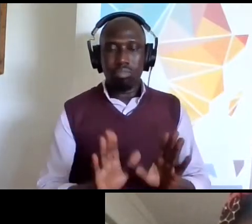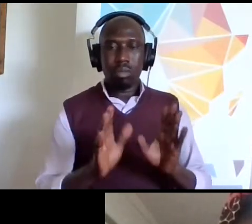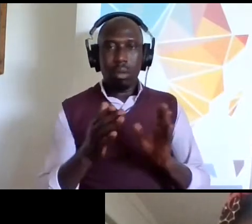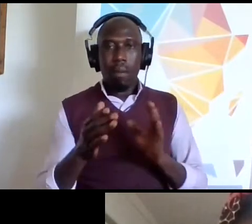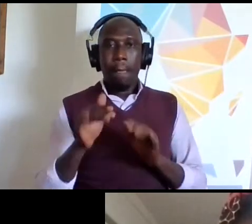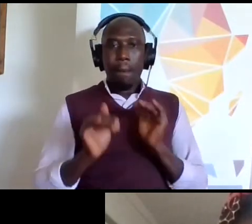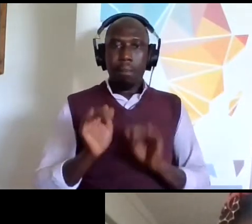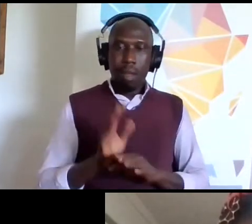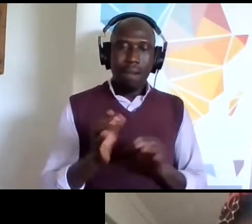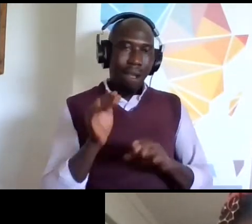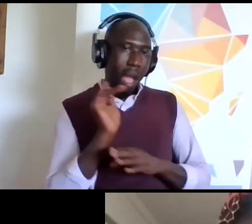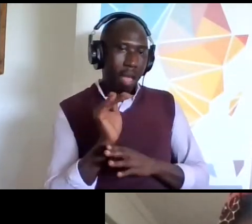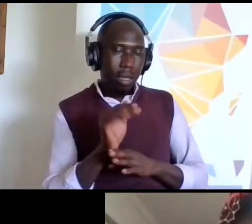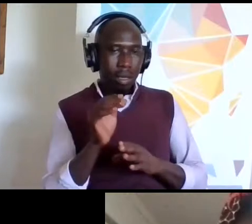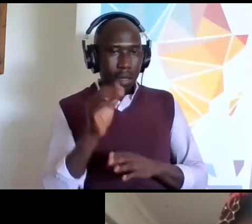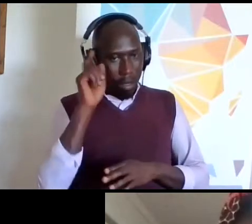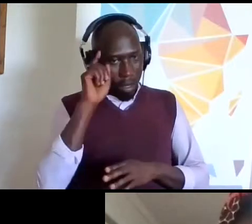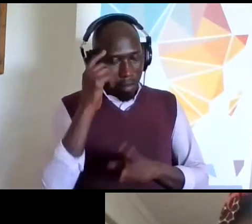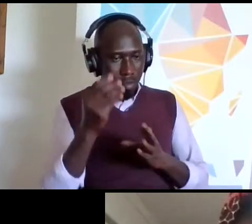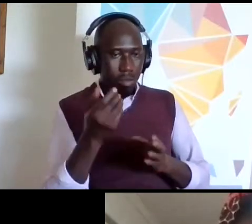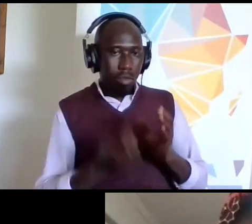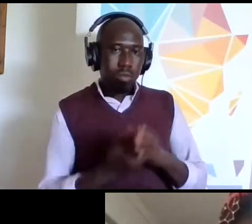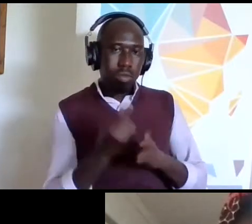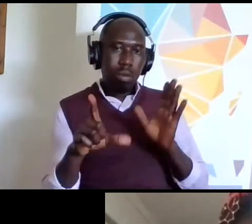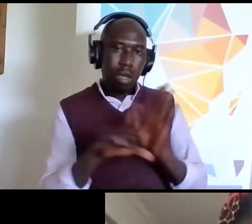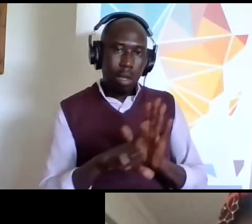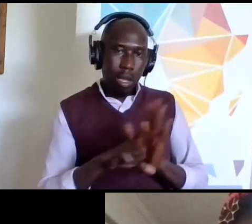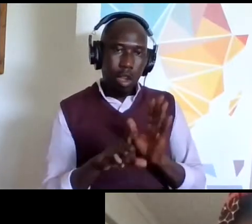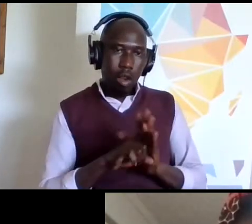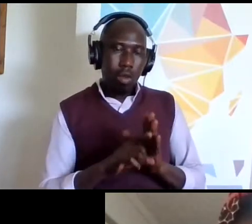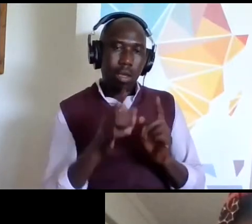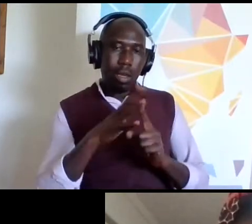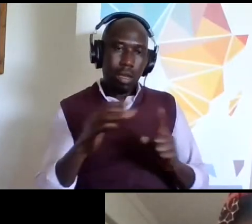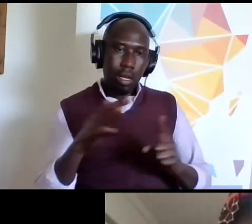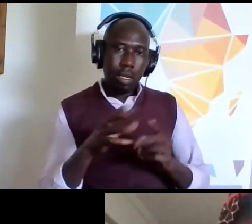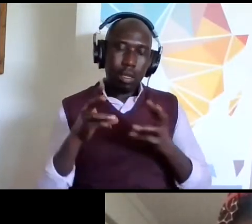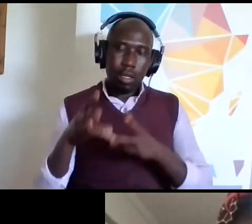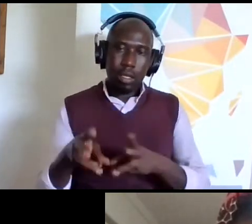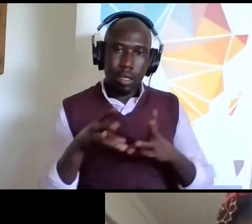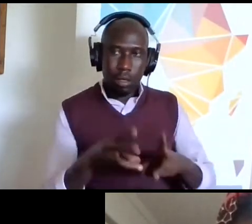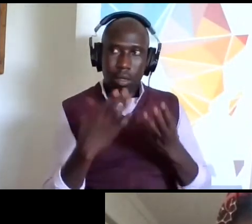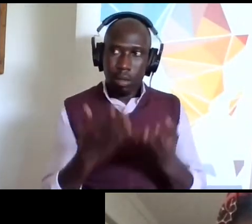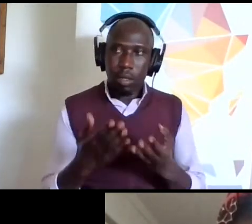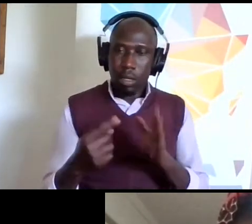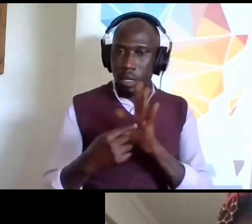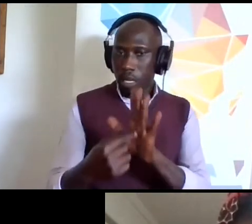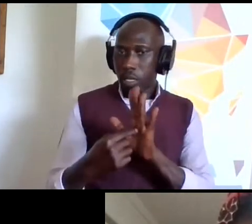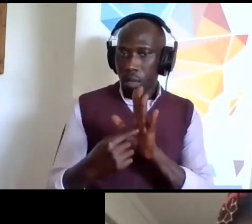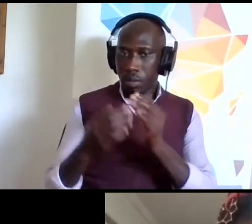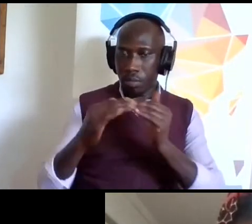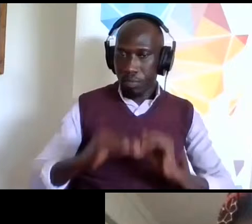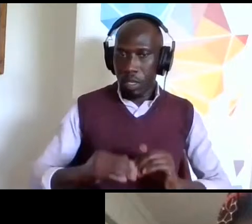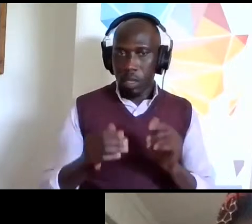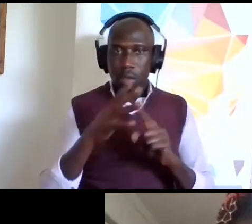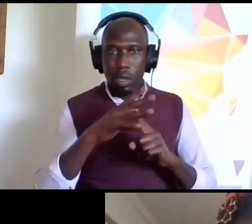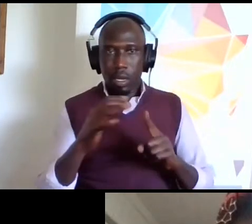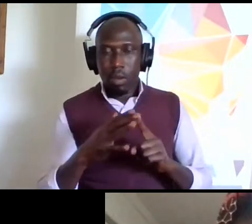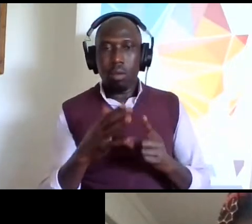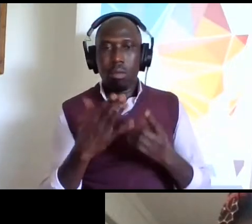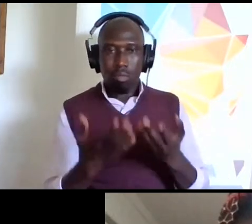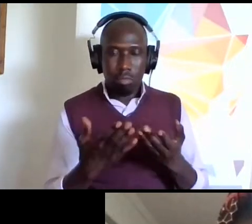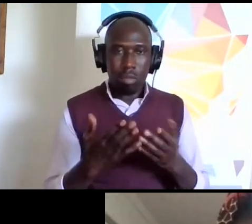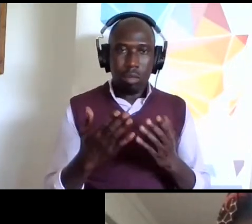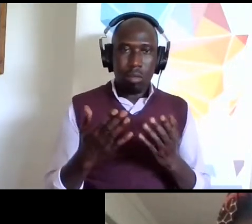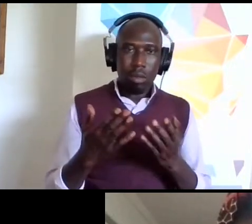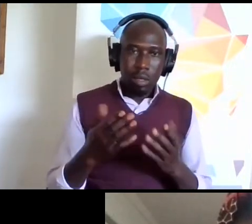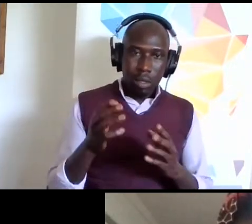compelled the government to provide a legislation backing its digital identity system, is an example. With digital identities,